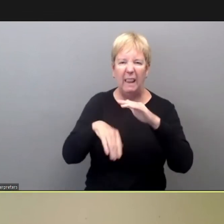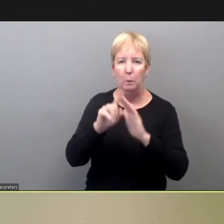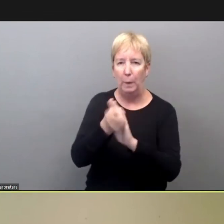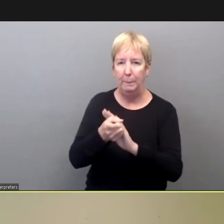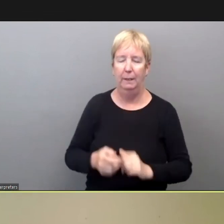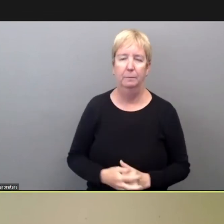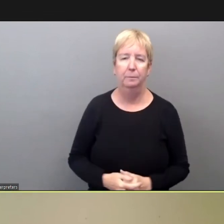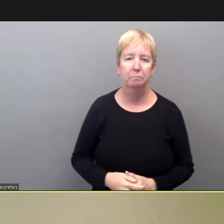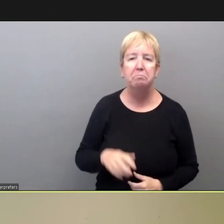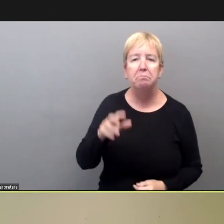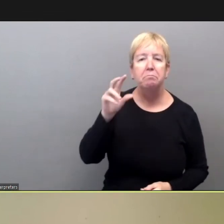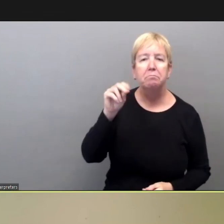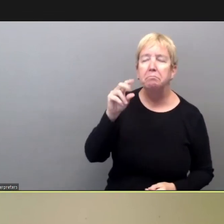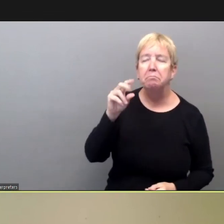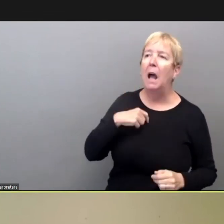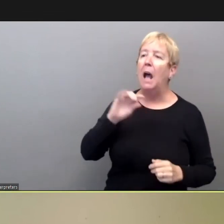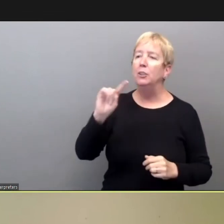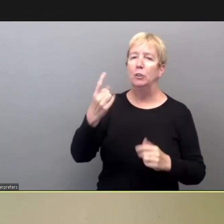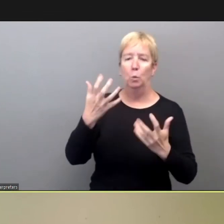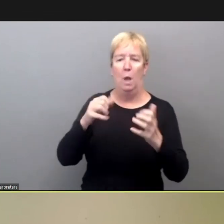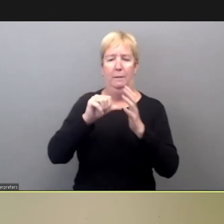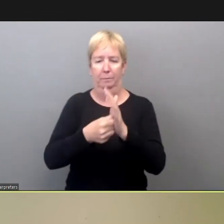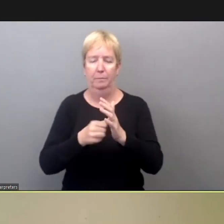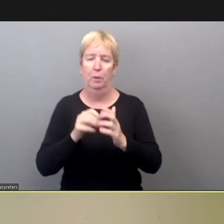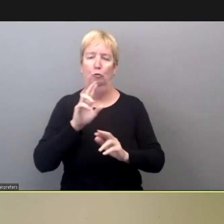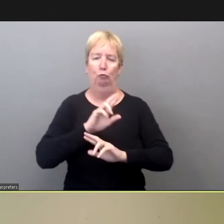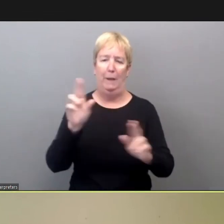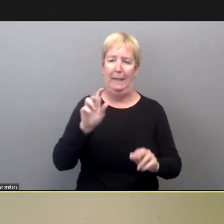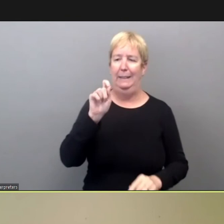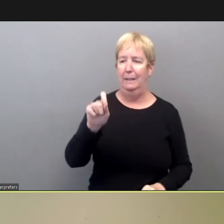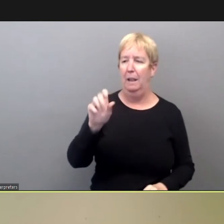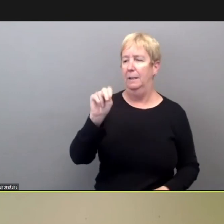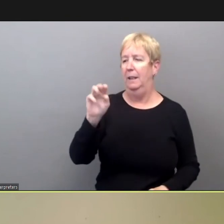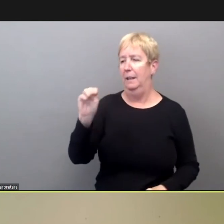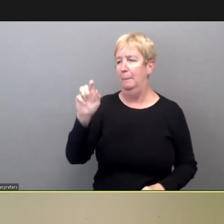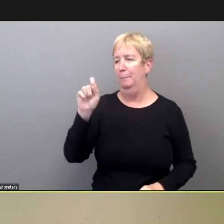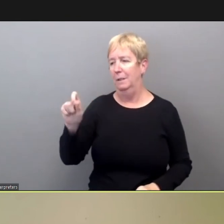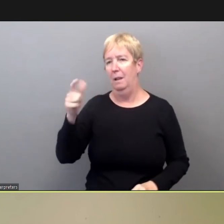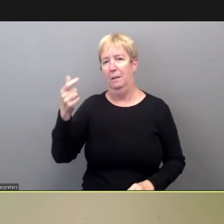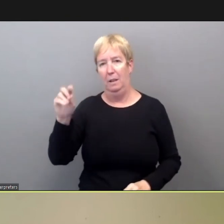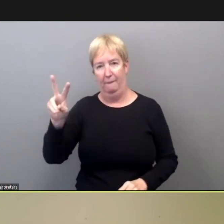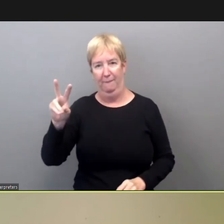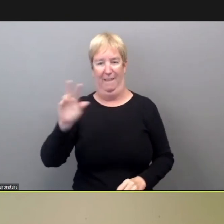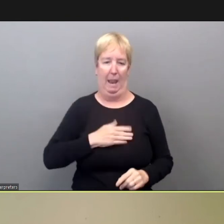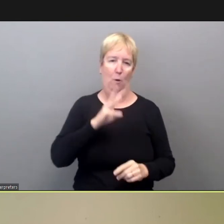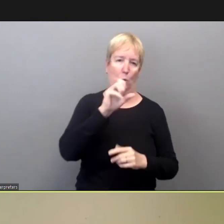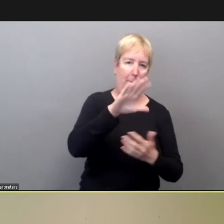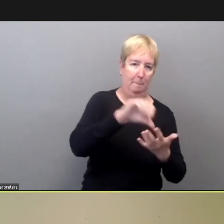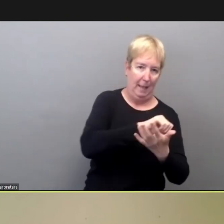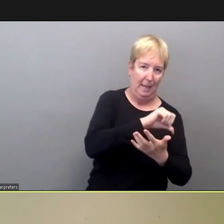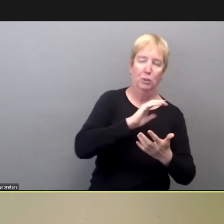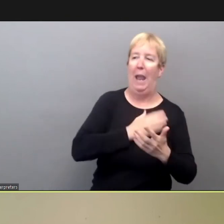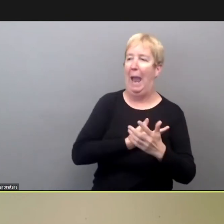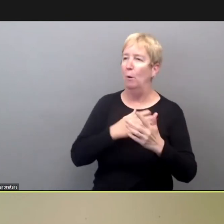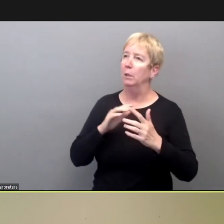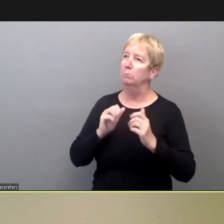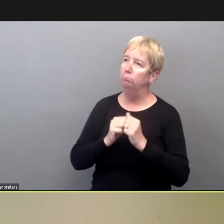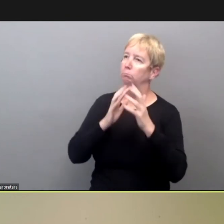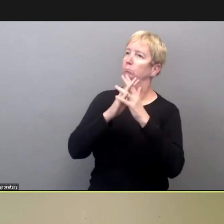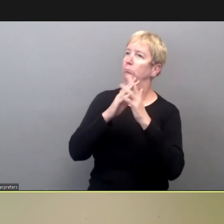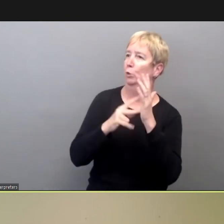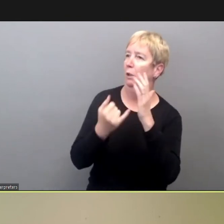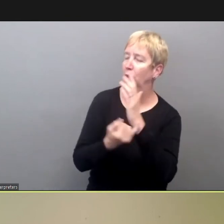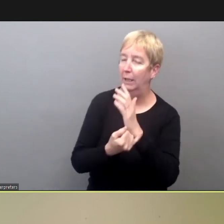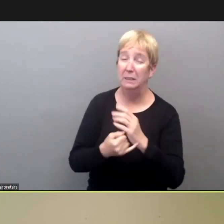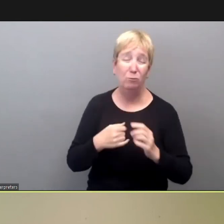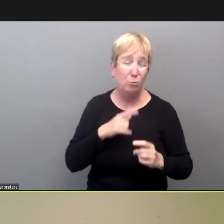really just want to underscore our ready.nm.gov website and initiative. It really is just a true